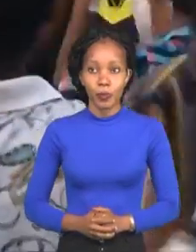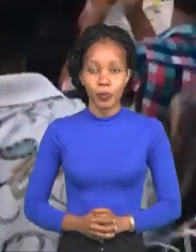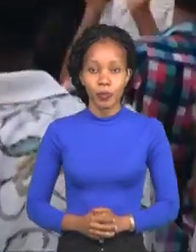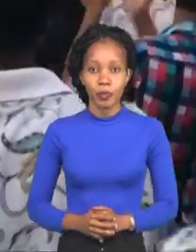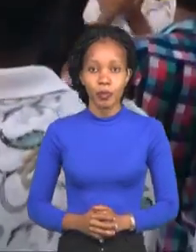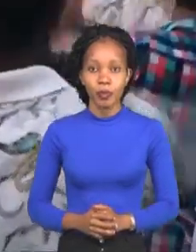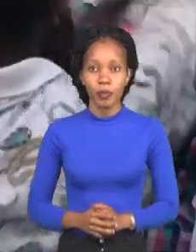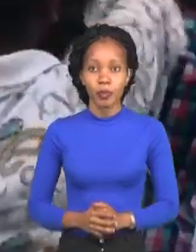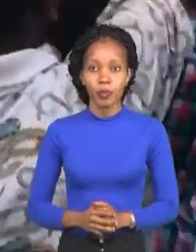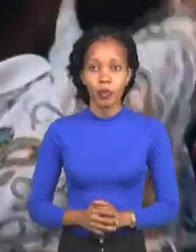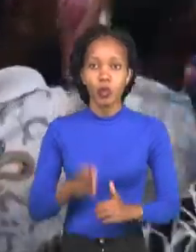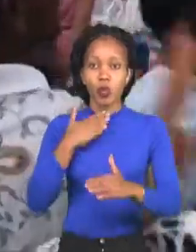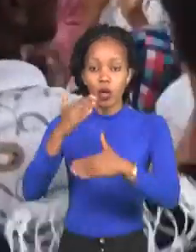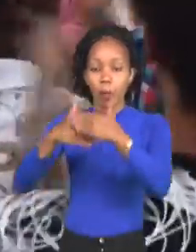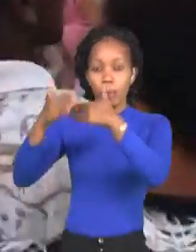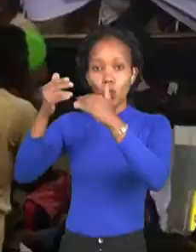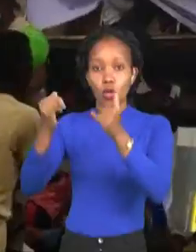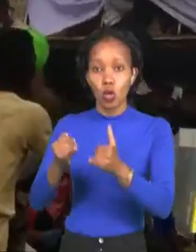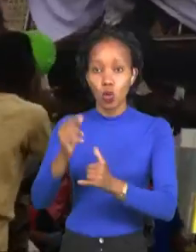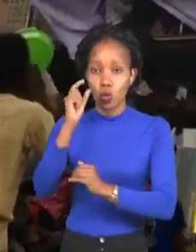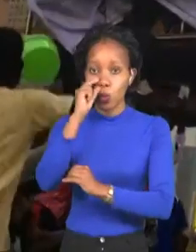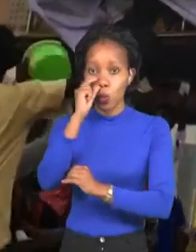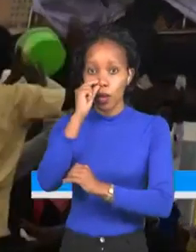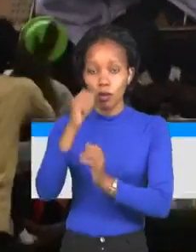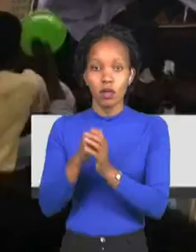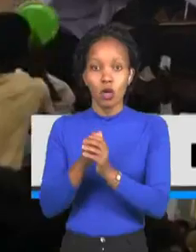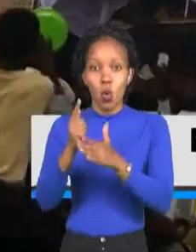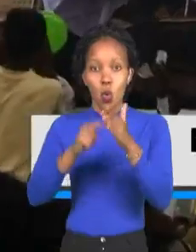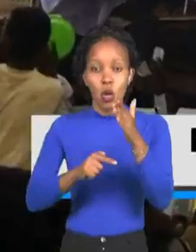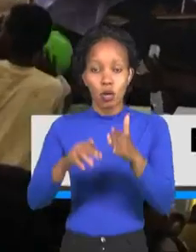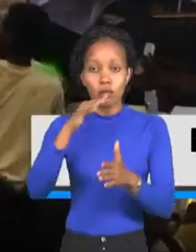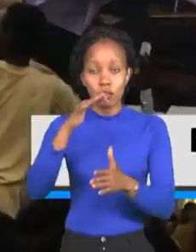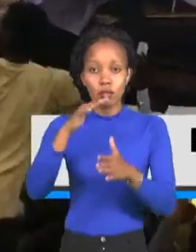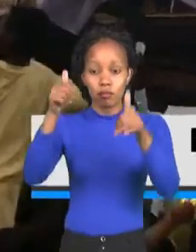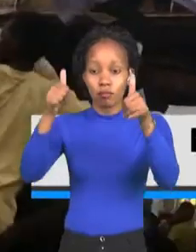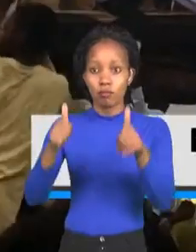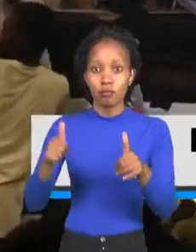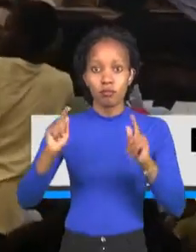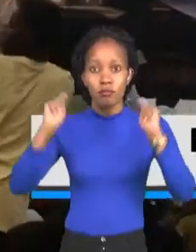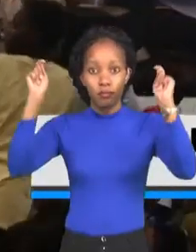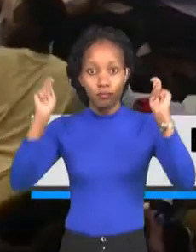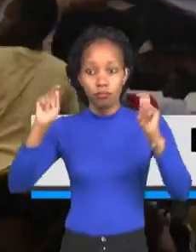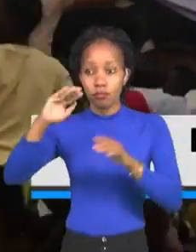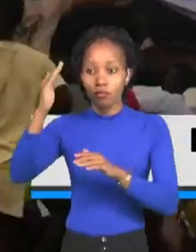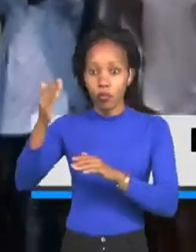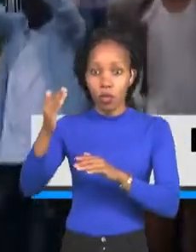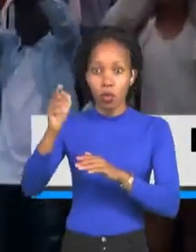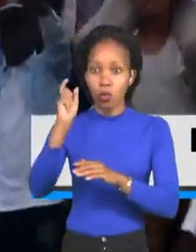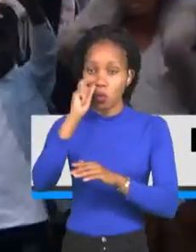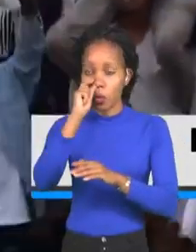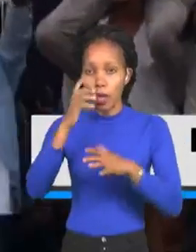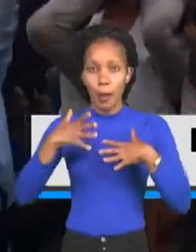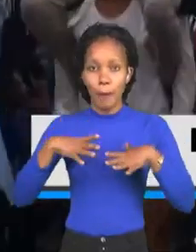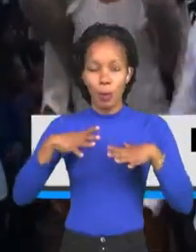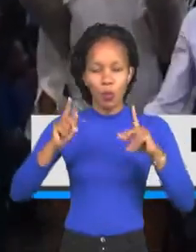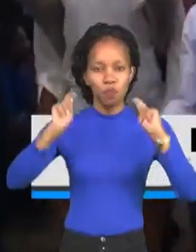The people want to build a new Sudan, were the words written on a giant banner unfurled at a large protest in Khartoum on Tuesday, as people